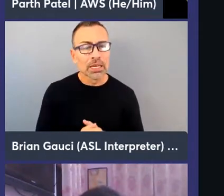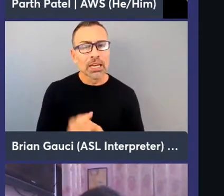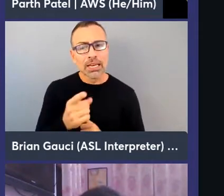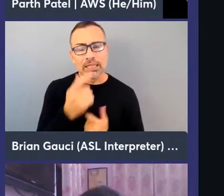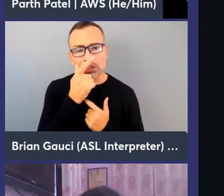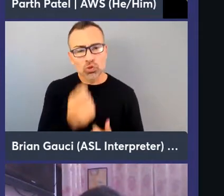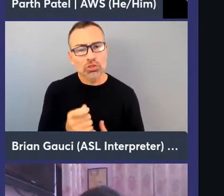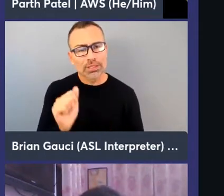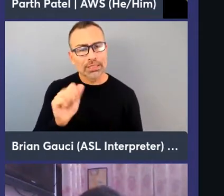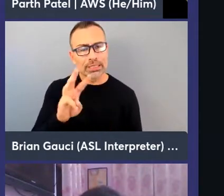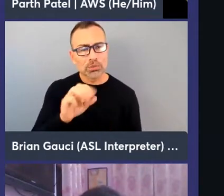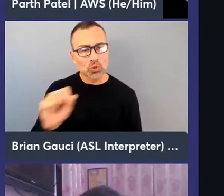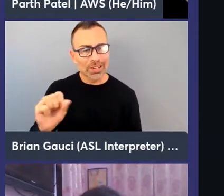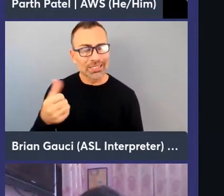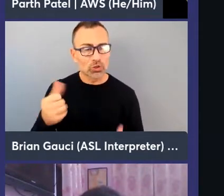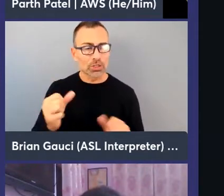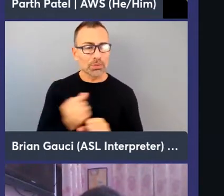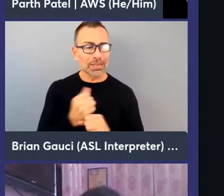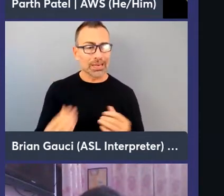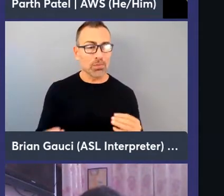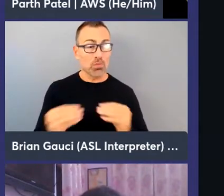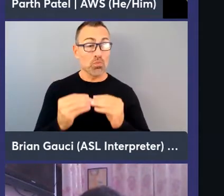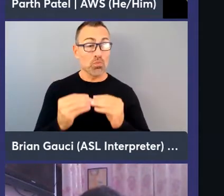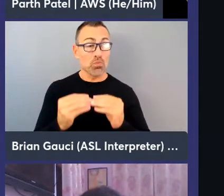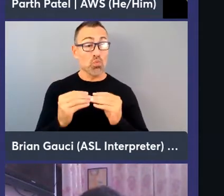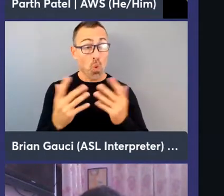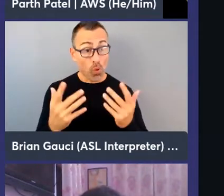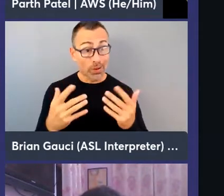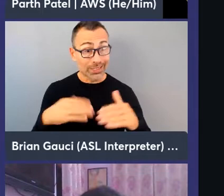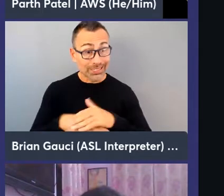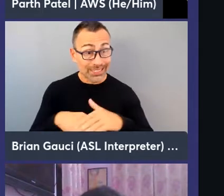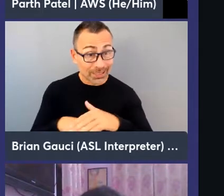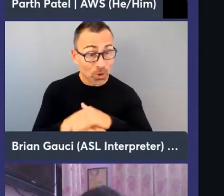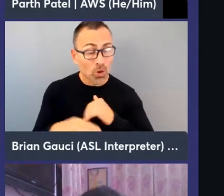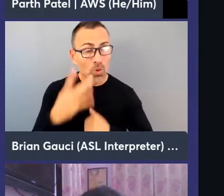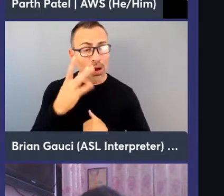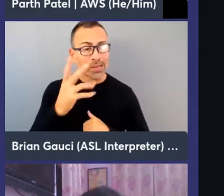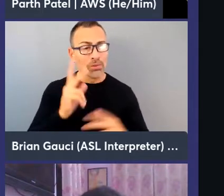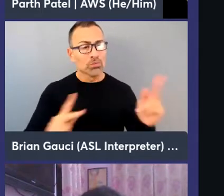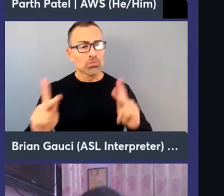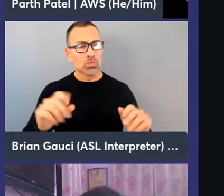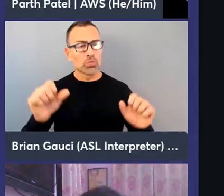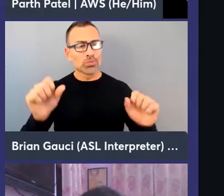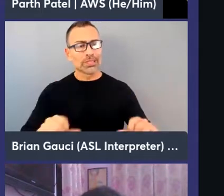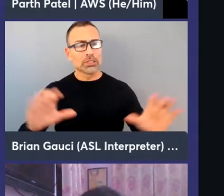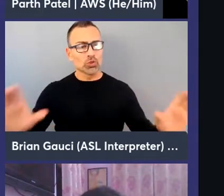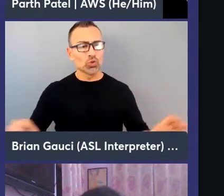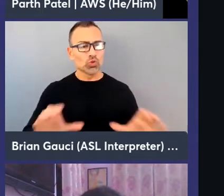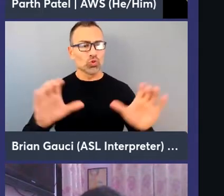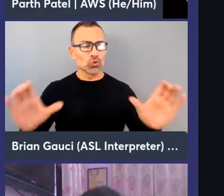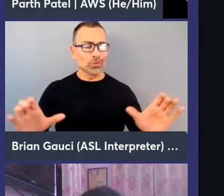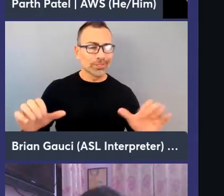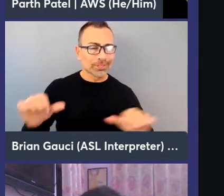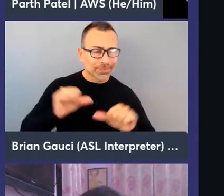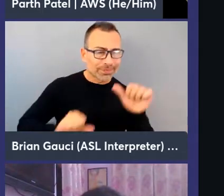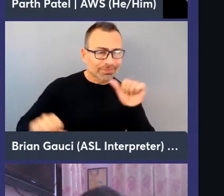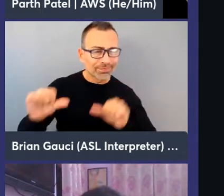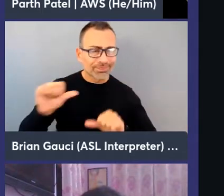AWS is trying to make it even more accessible so that people can do a lot of interesting data science work,